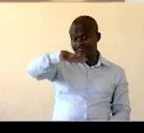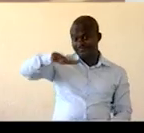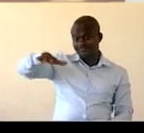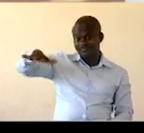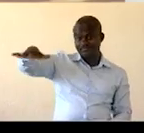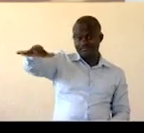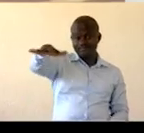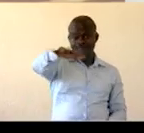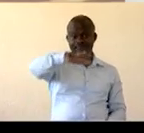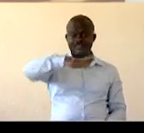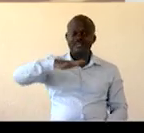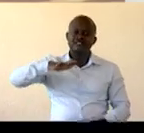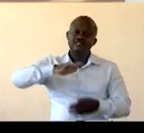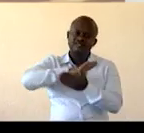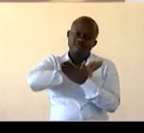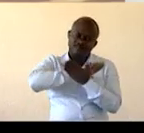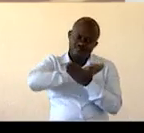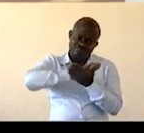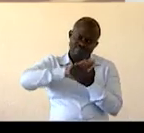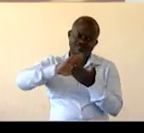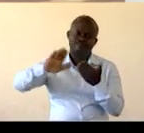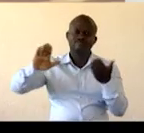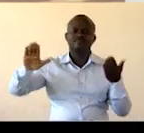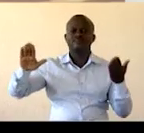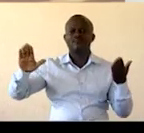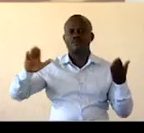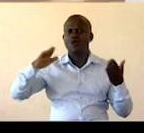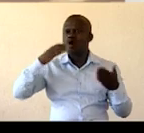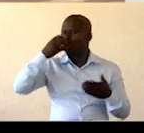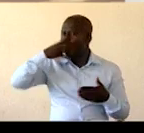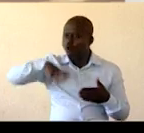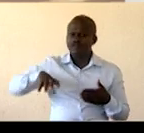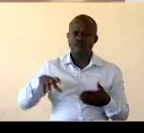is extremely hot.